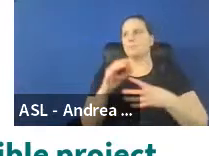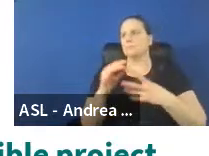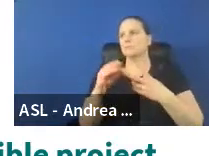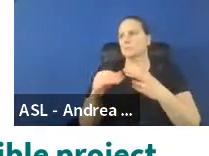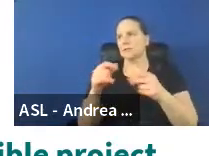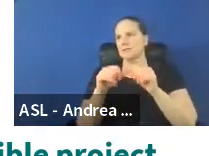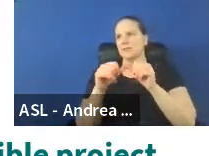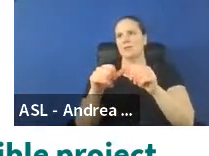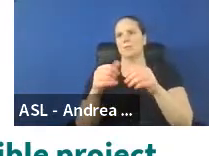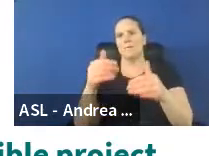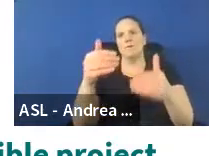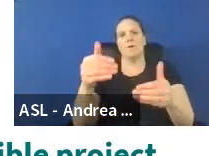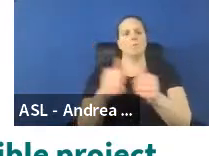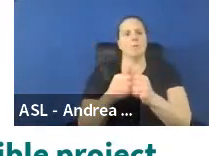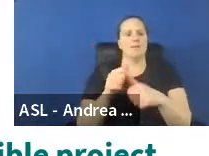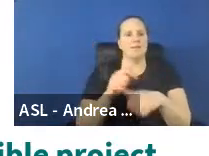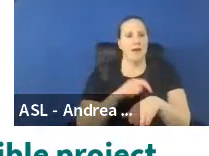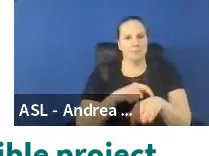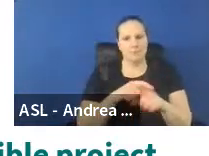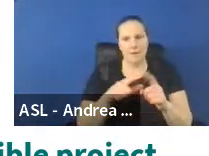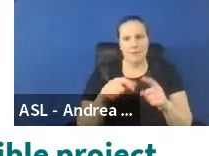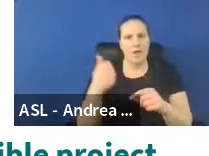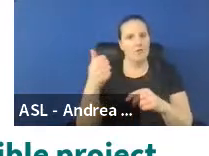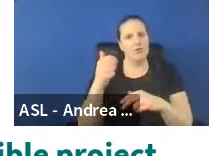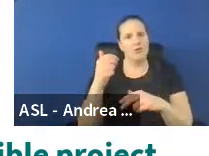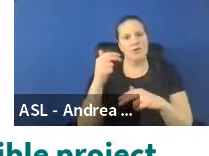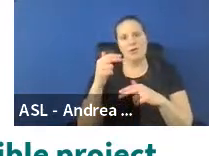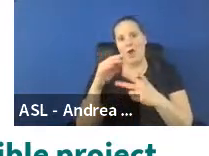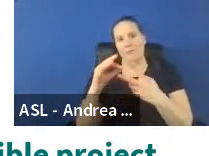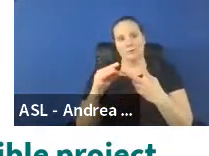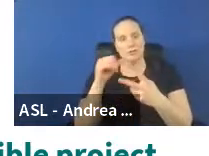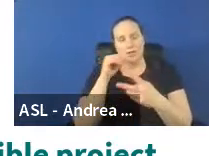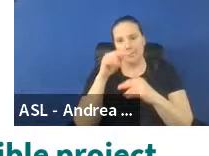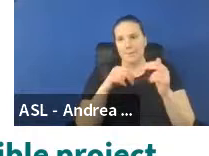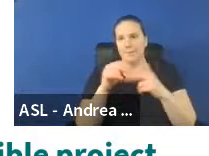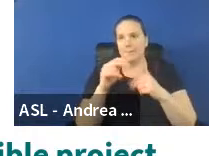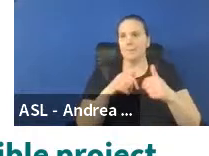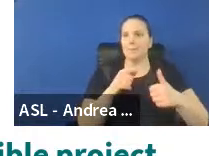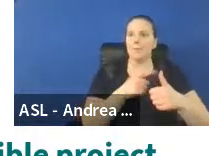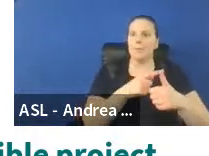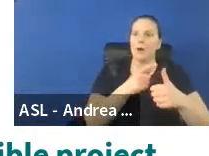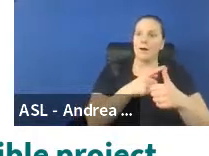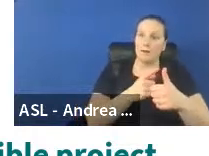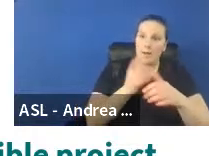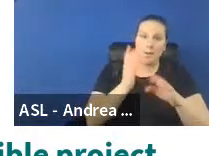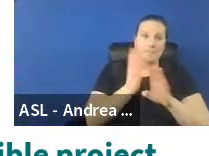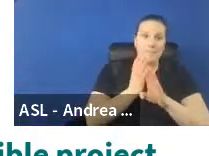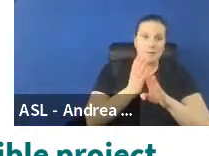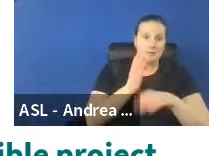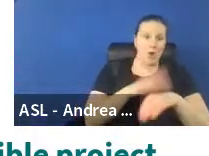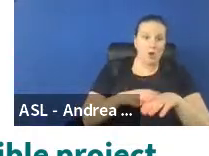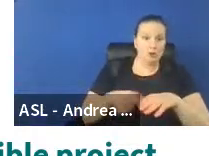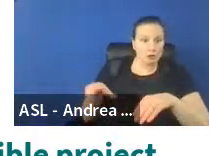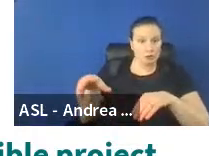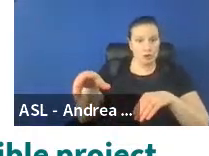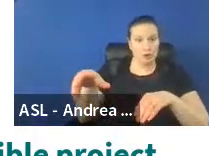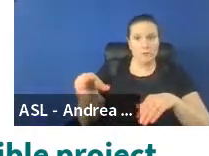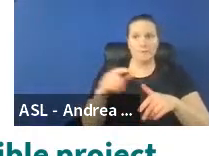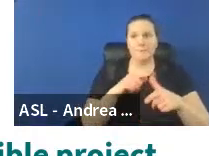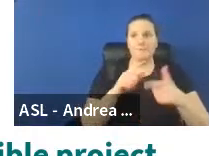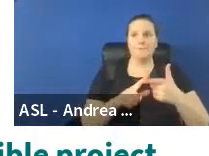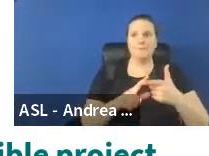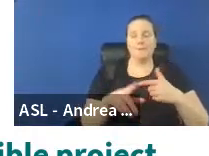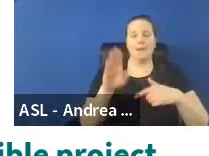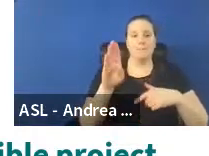continue to move forward in time, but an option is not built. So we had one that was bus on shoulder. We had 3 that were bus rapid